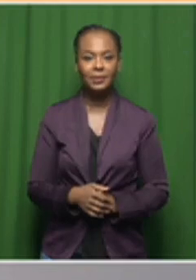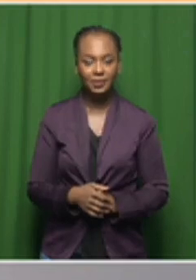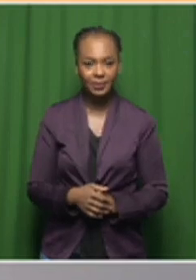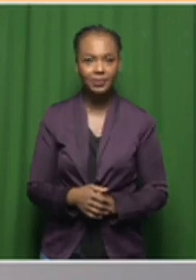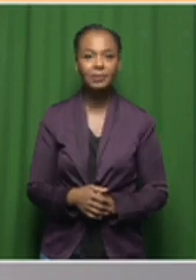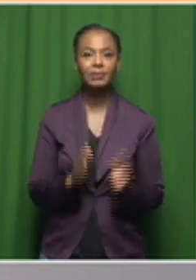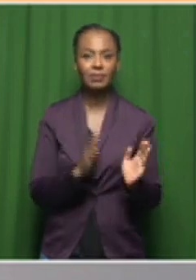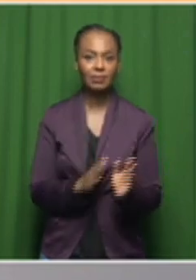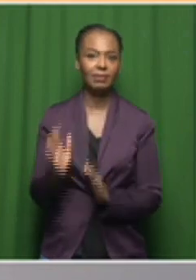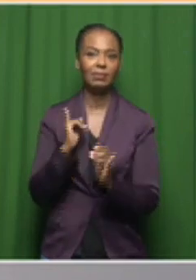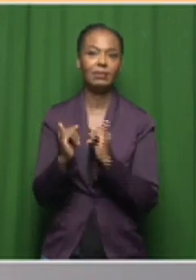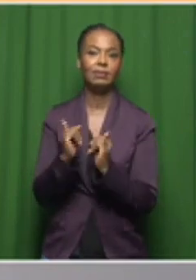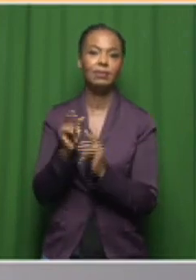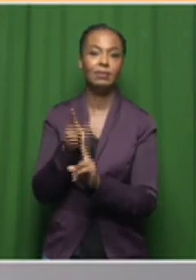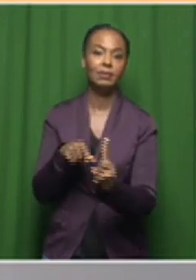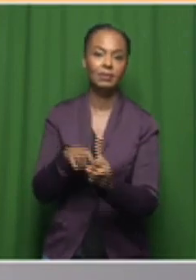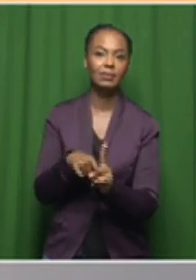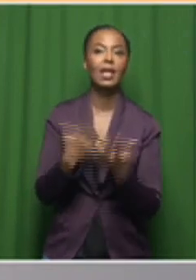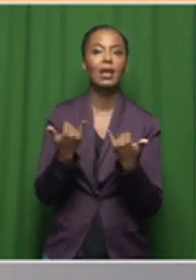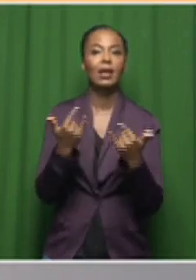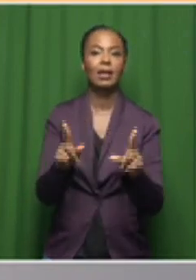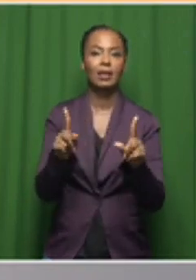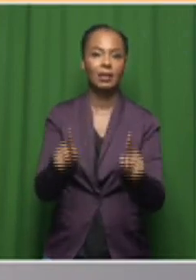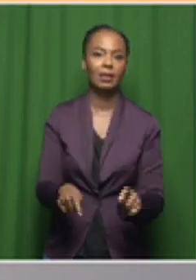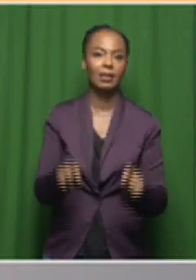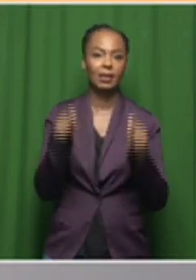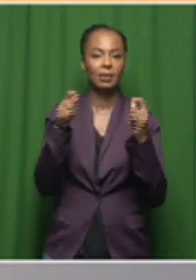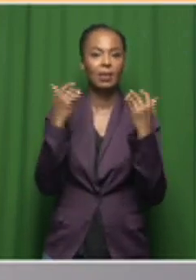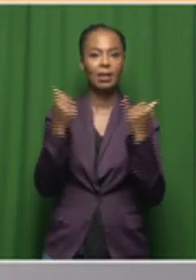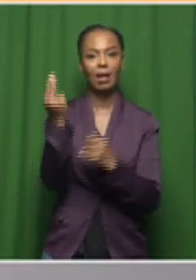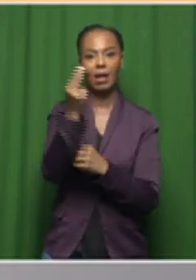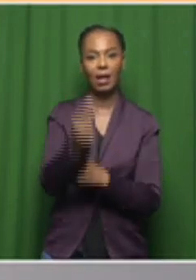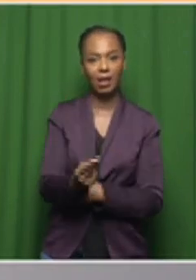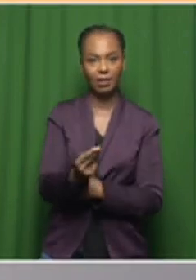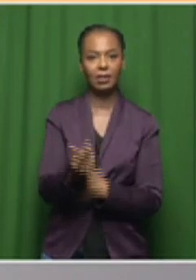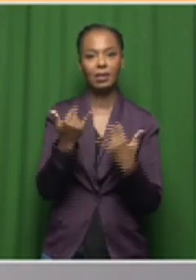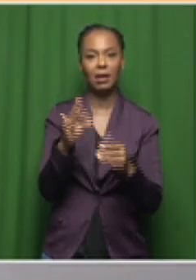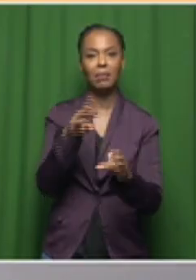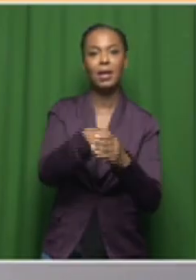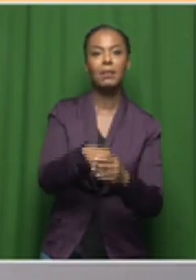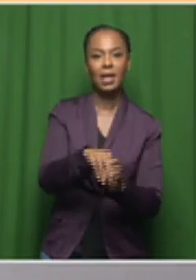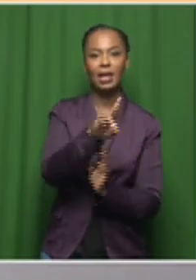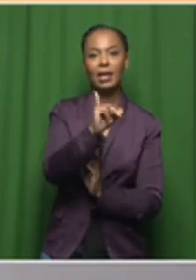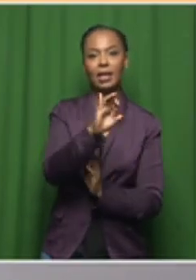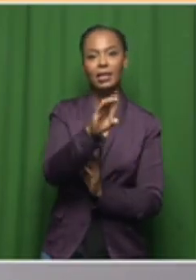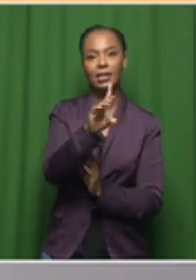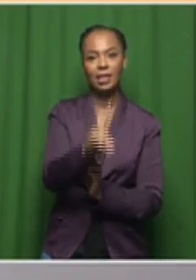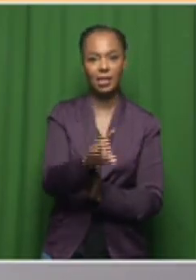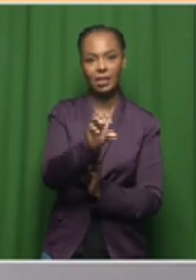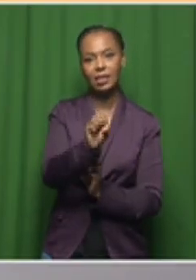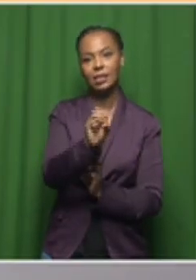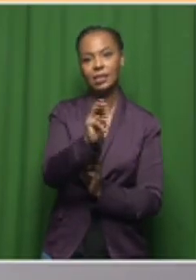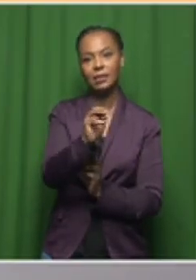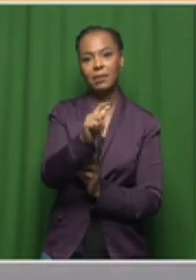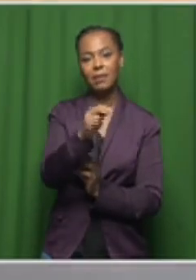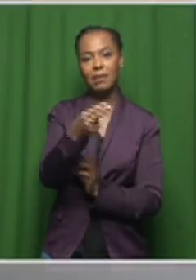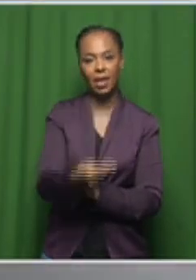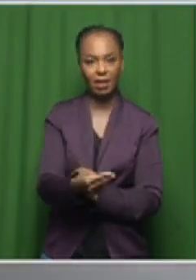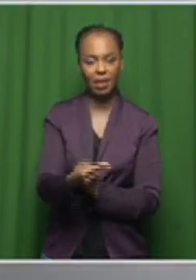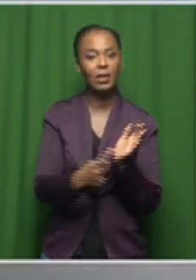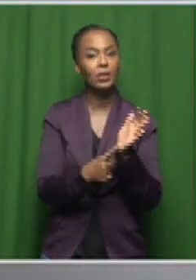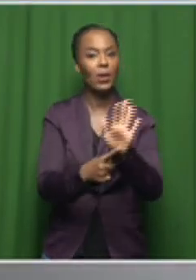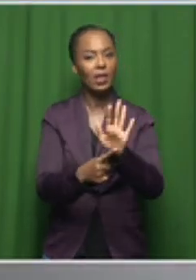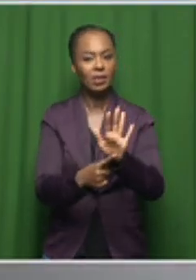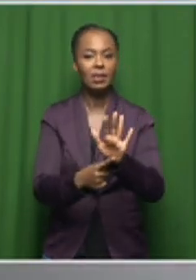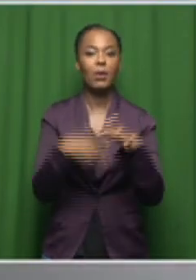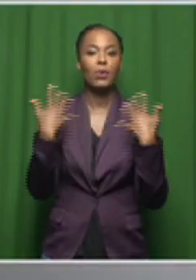On to this now. Cape Town's vibrant art scene is set to ignite with the launch of Richard Smith's eagerly awaited solo exhibition Incognito. Showcasing a